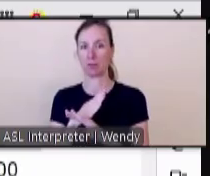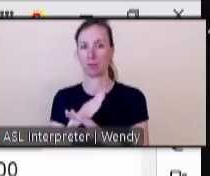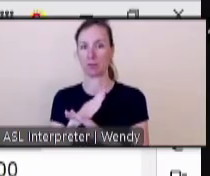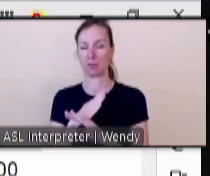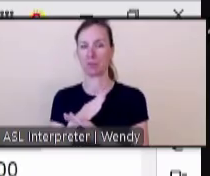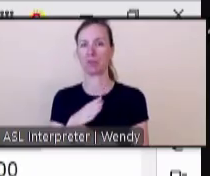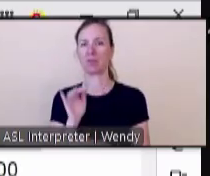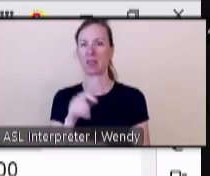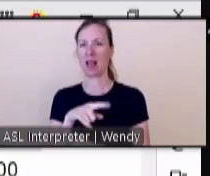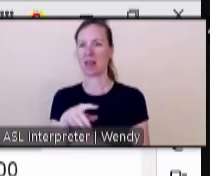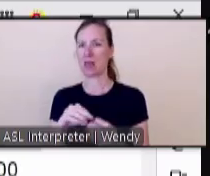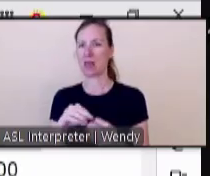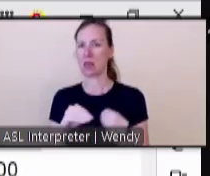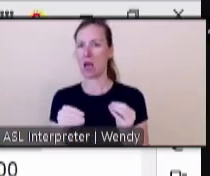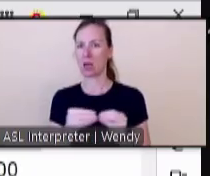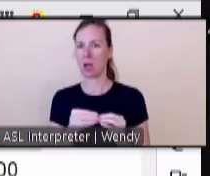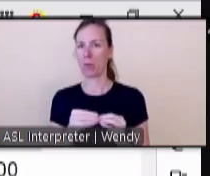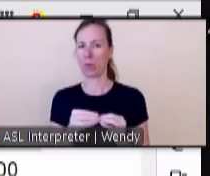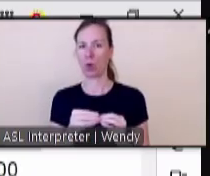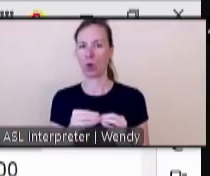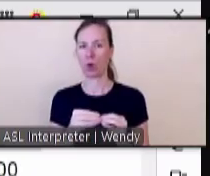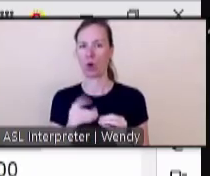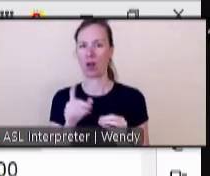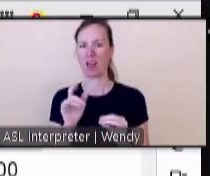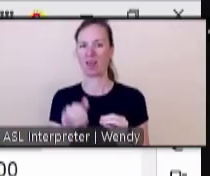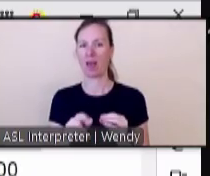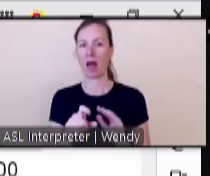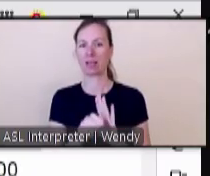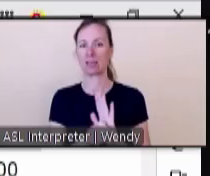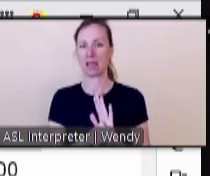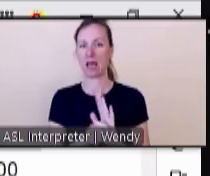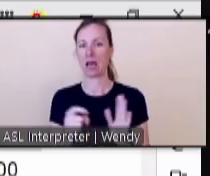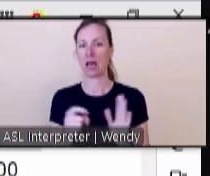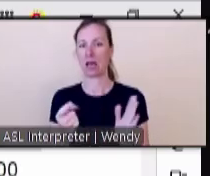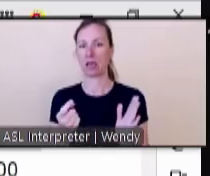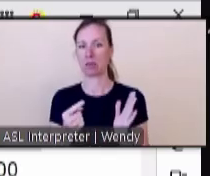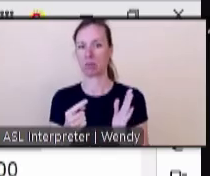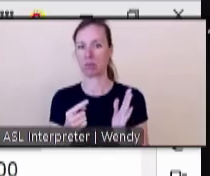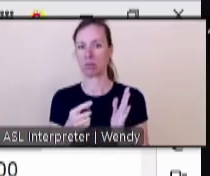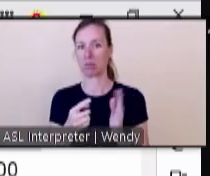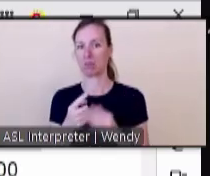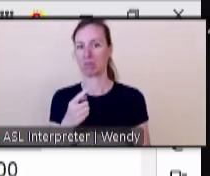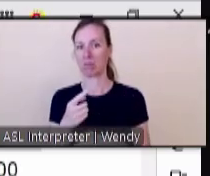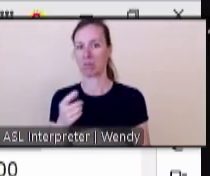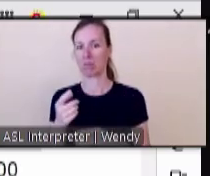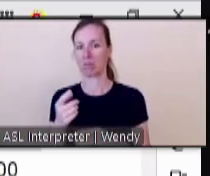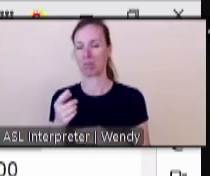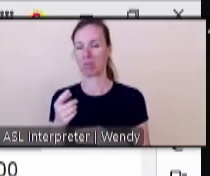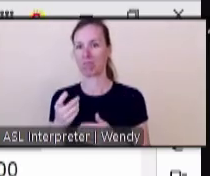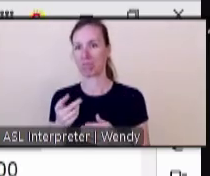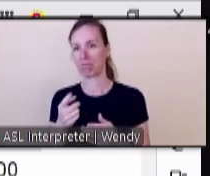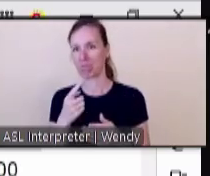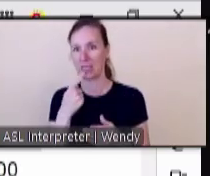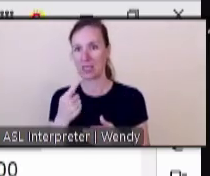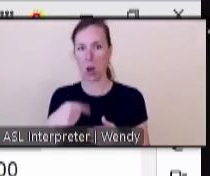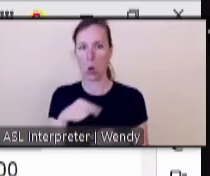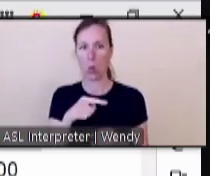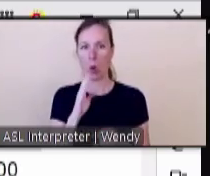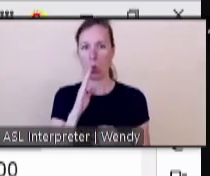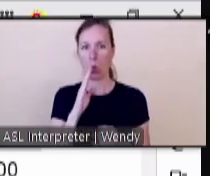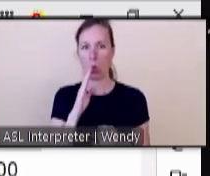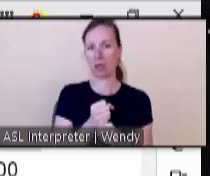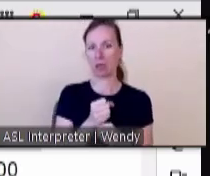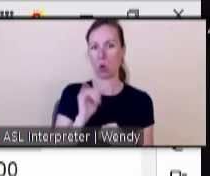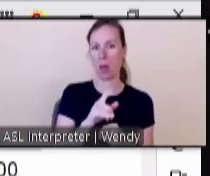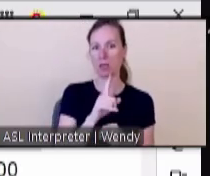that the state indicated that we would be getting, and that's 110,000. And of course, the rest are the bond bills